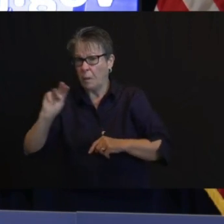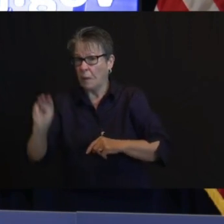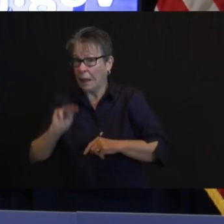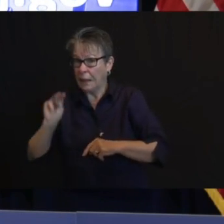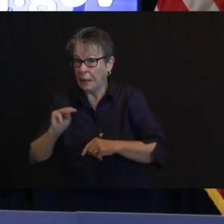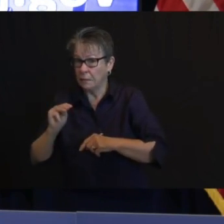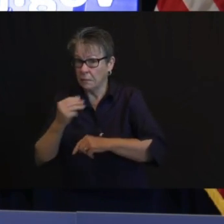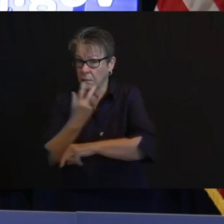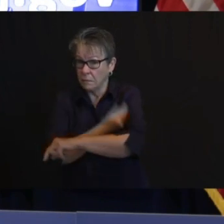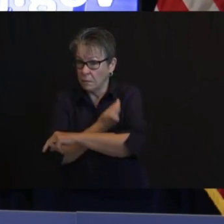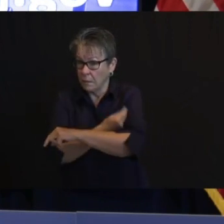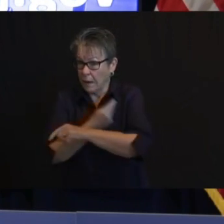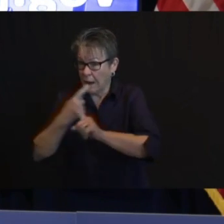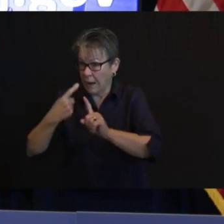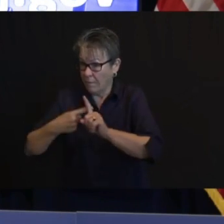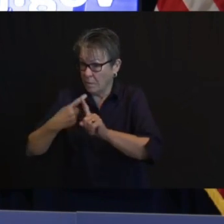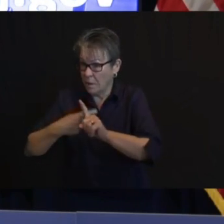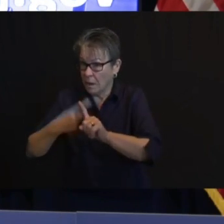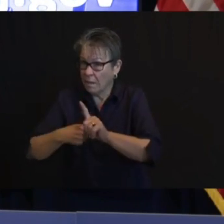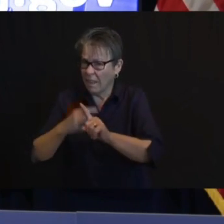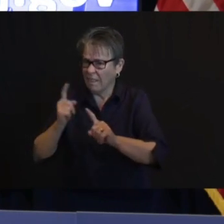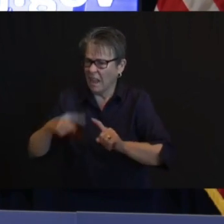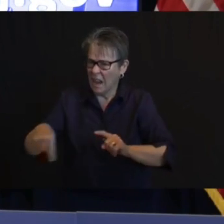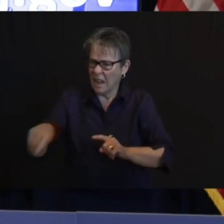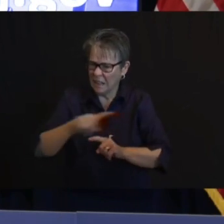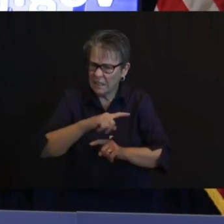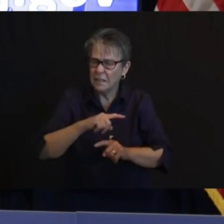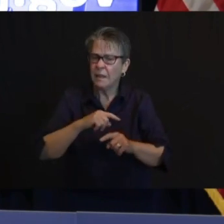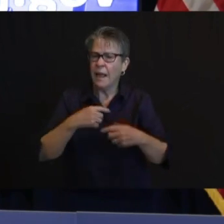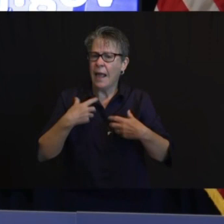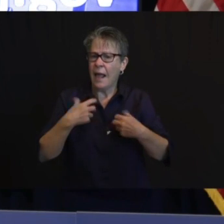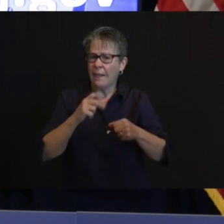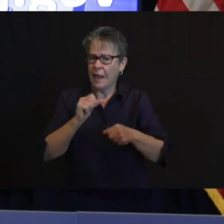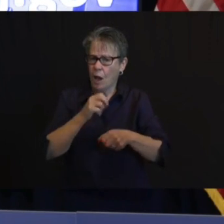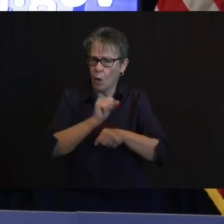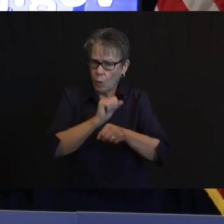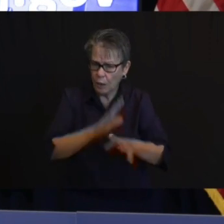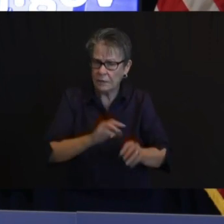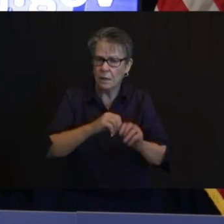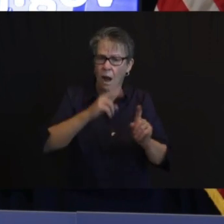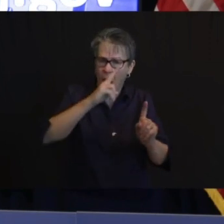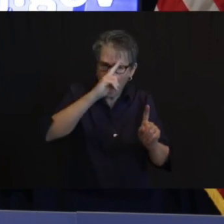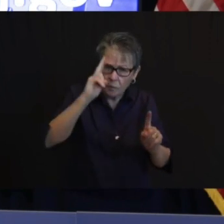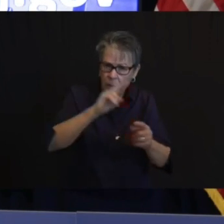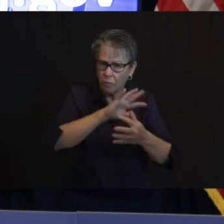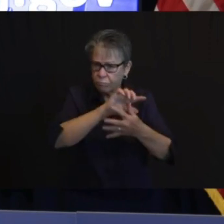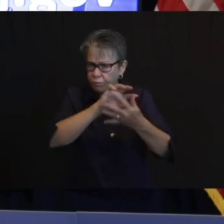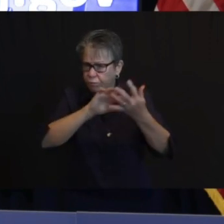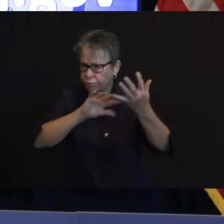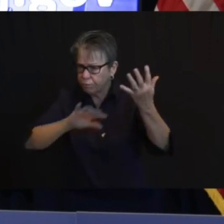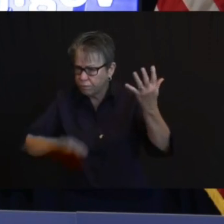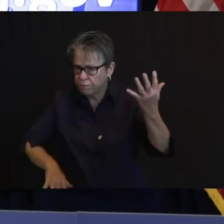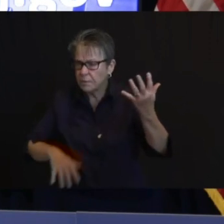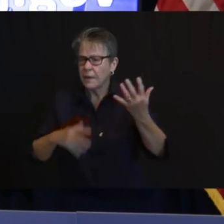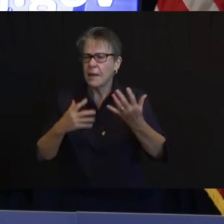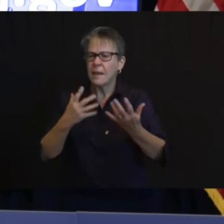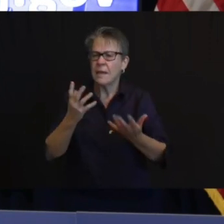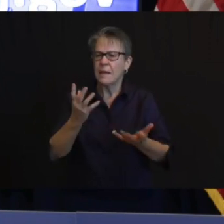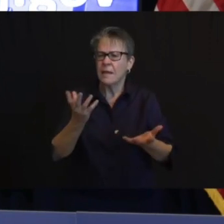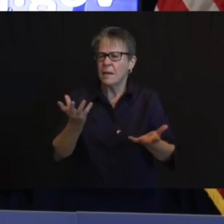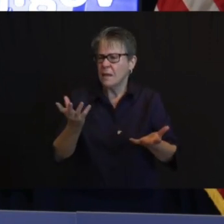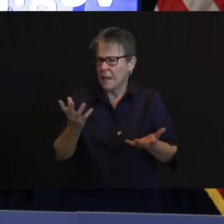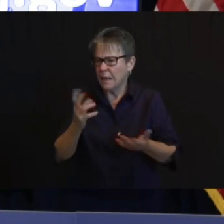workers internally to hospitals and facilities, but also those that are